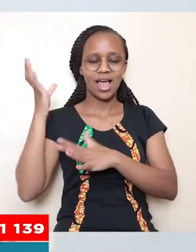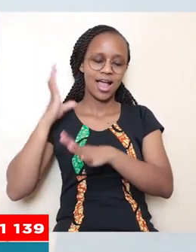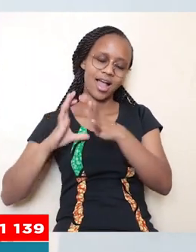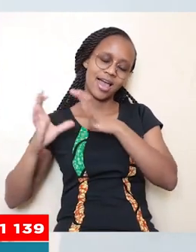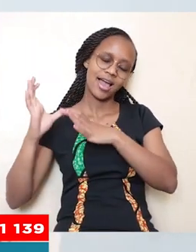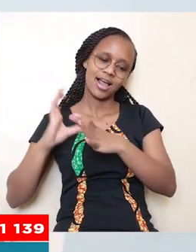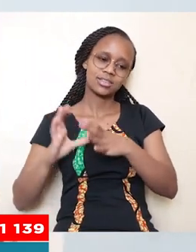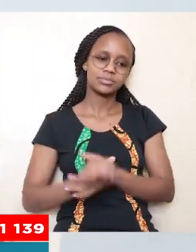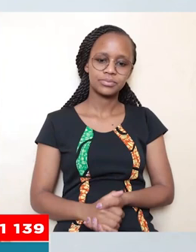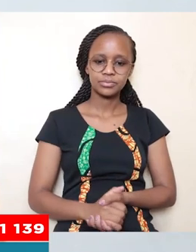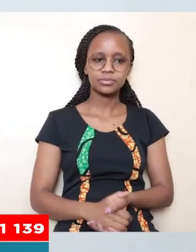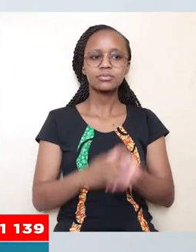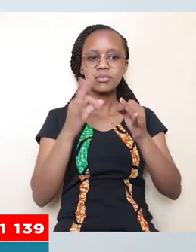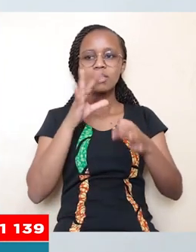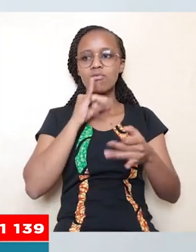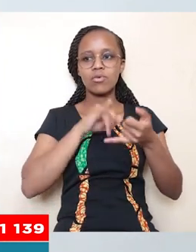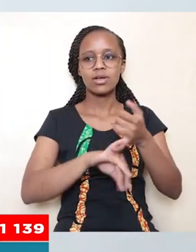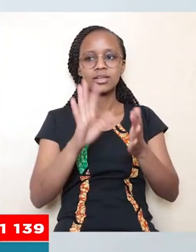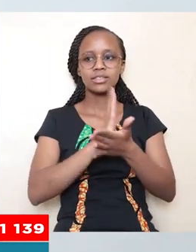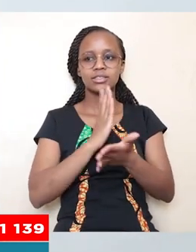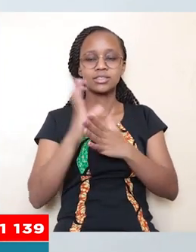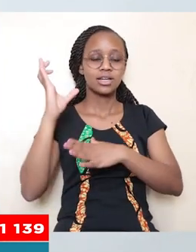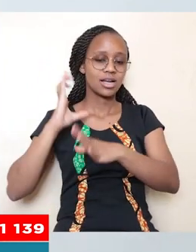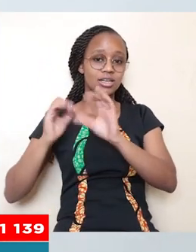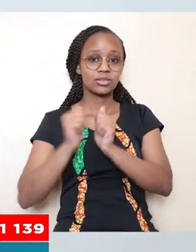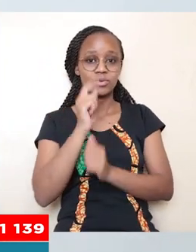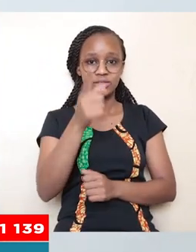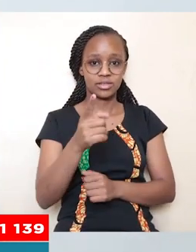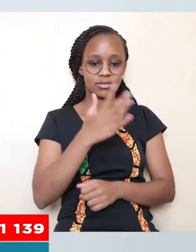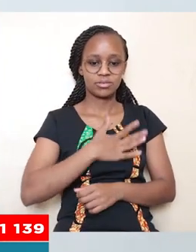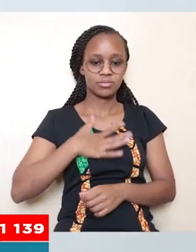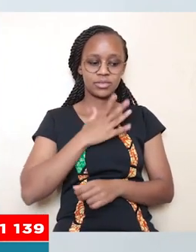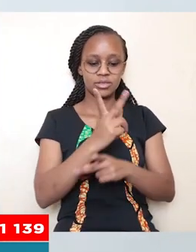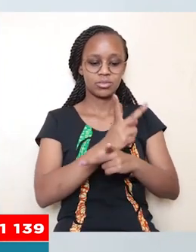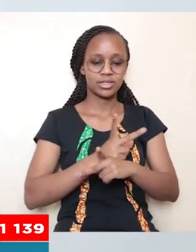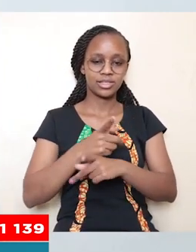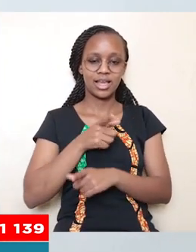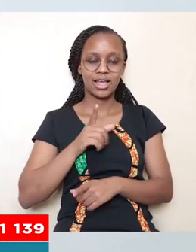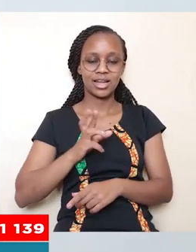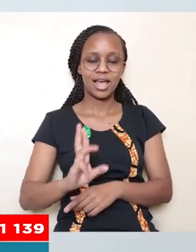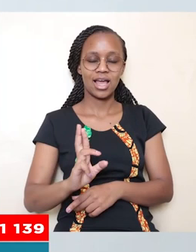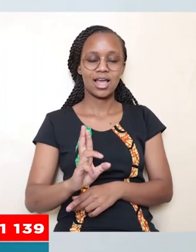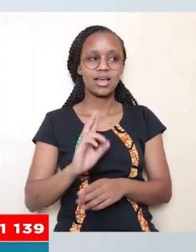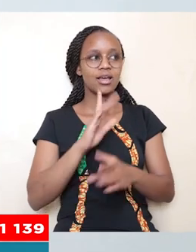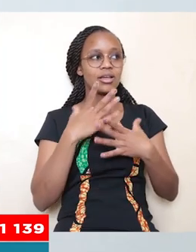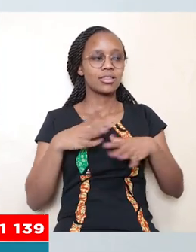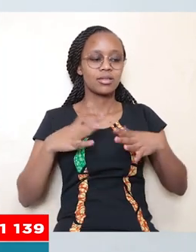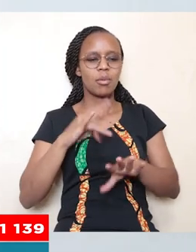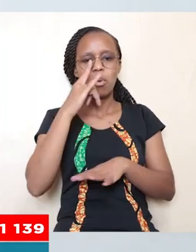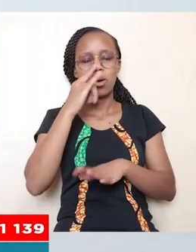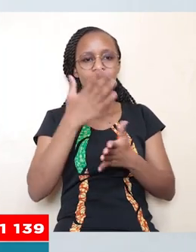practices. If your wife does not share your culture, please protect her. Watu wa